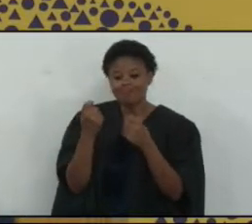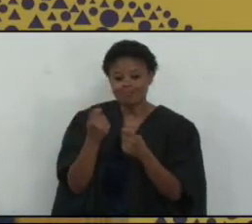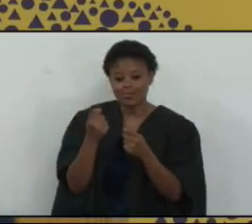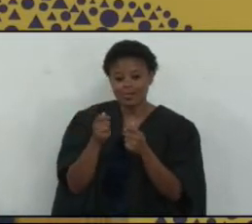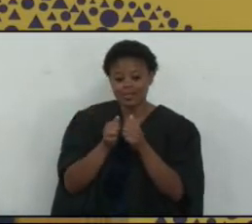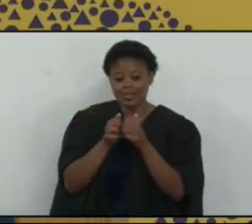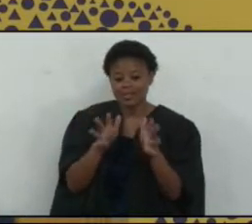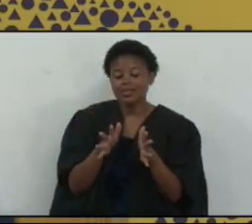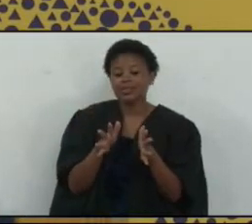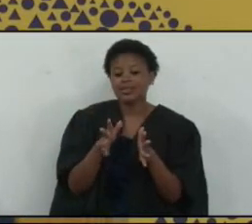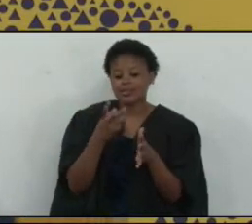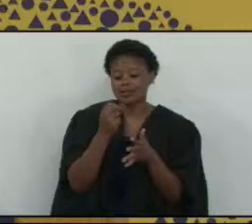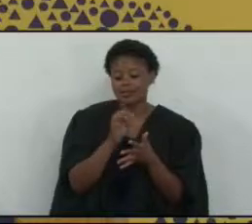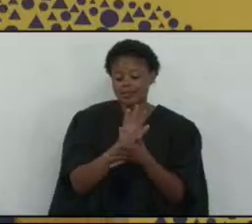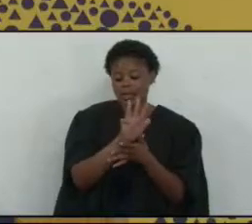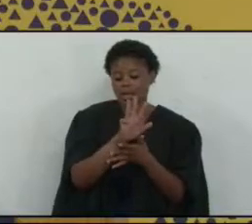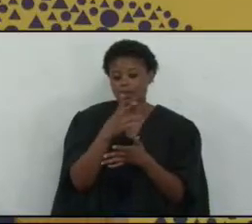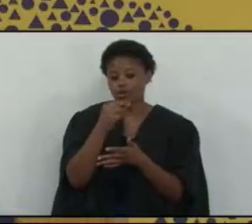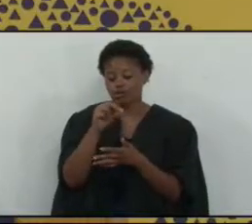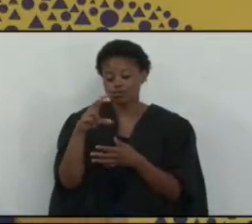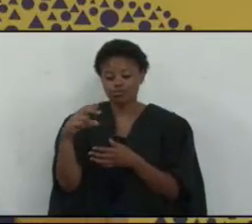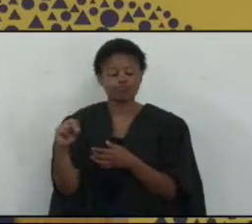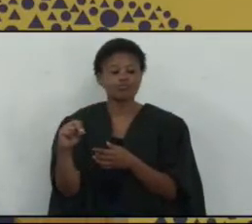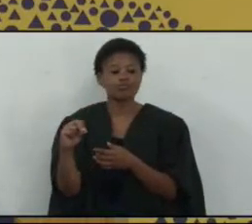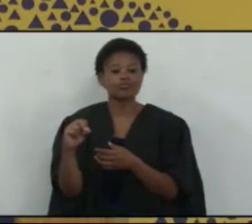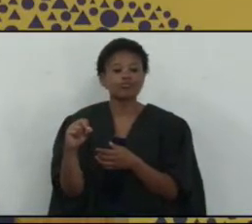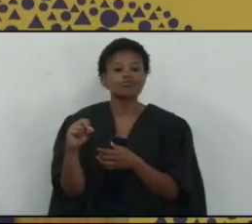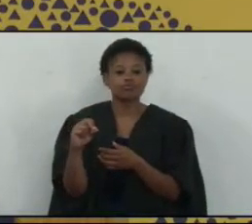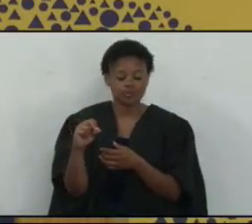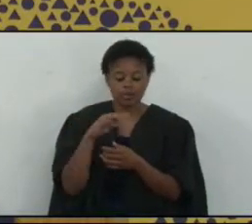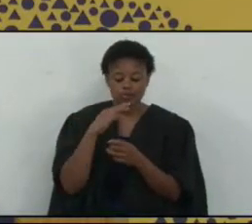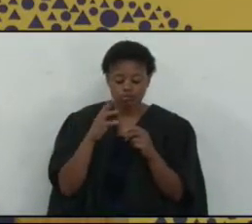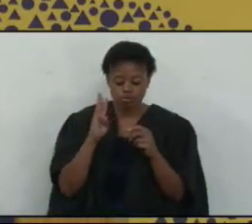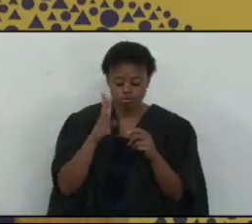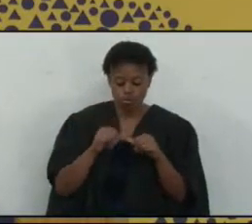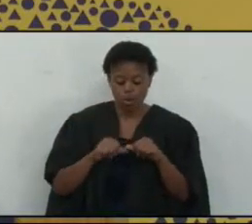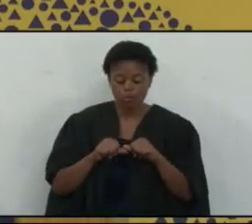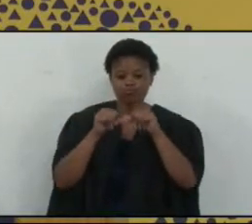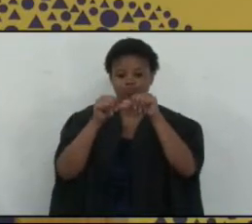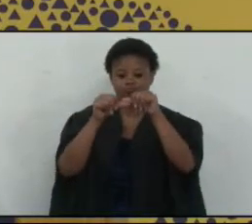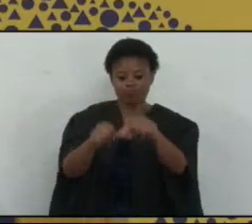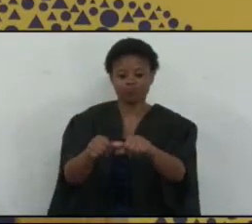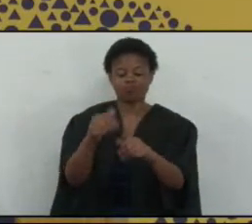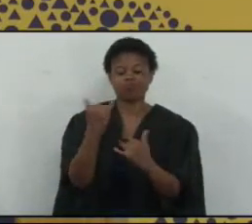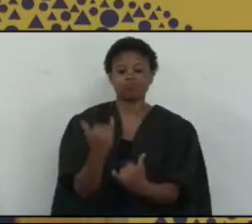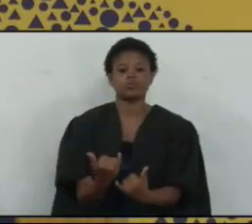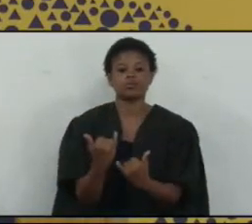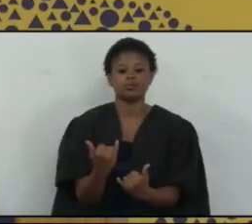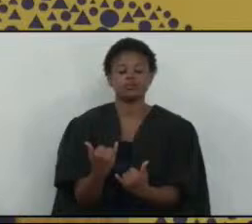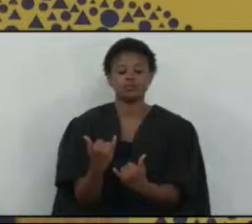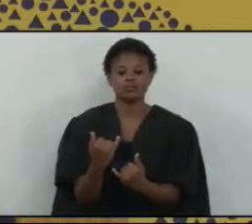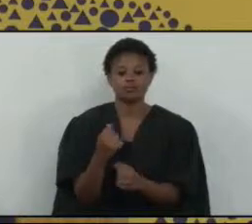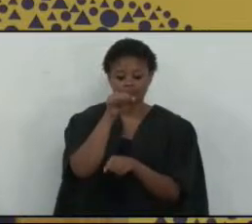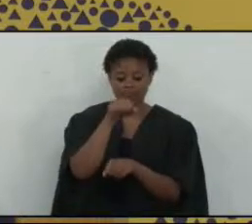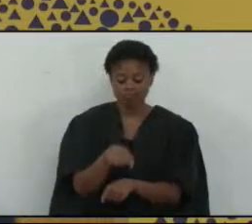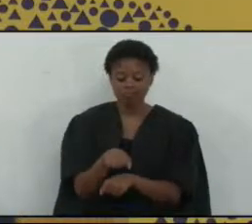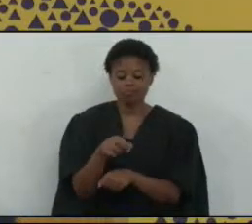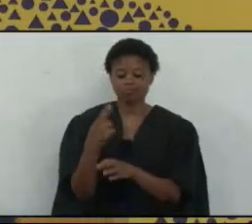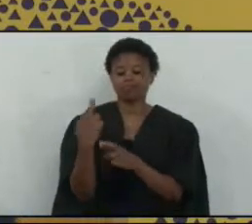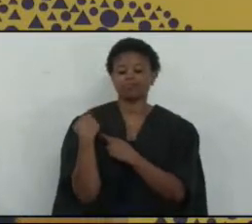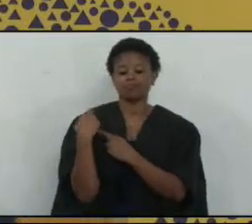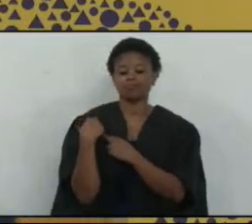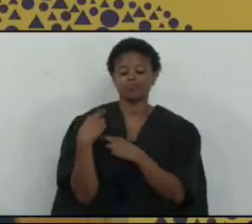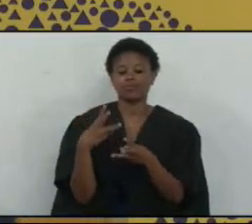in 2019 and 2020 will resume today, of course in a responsible